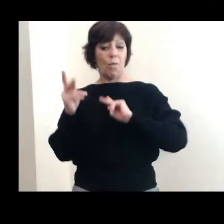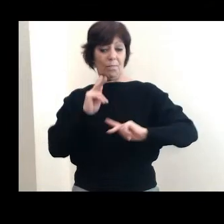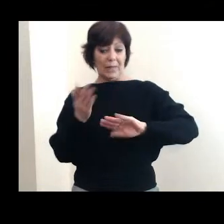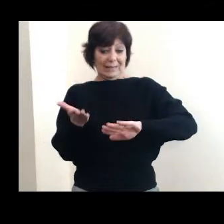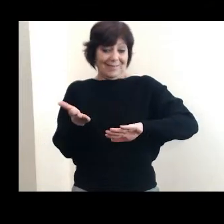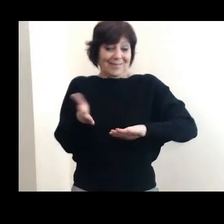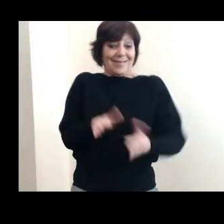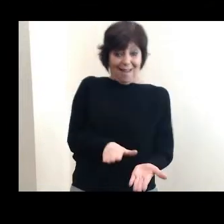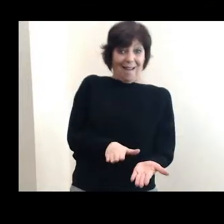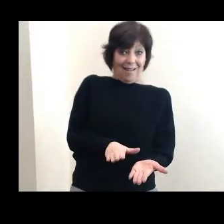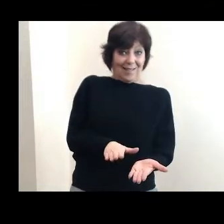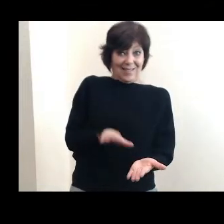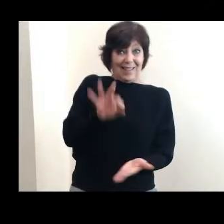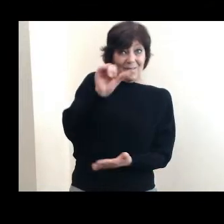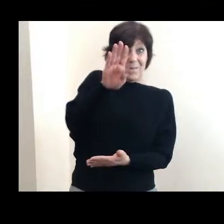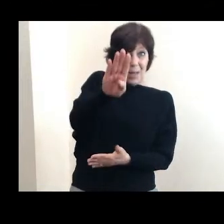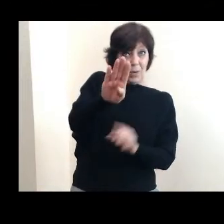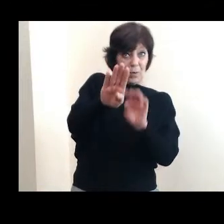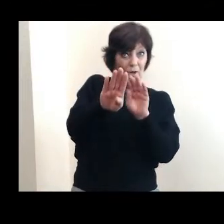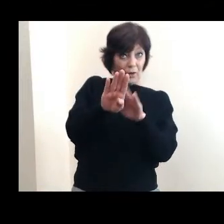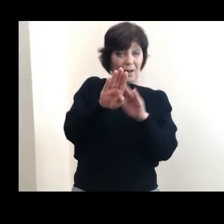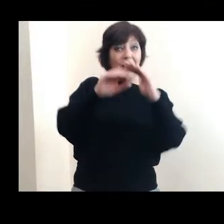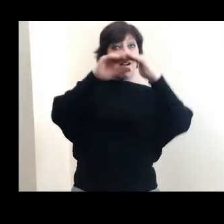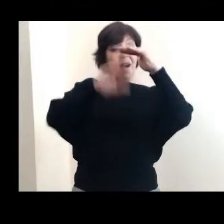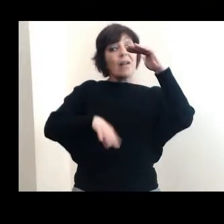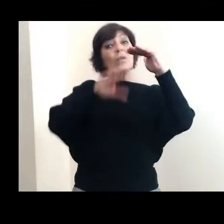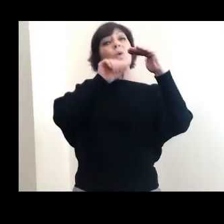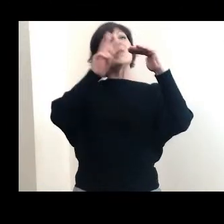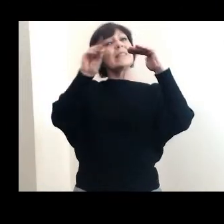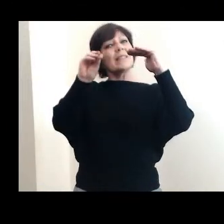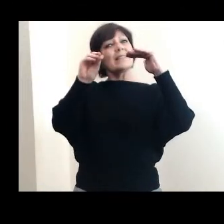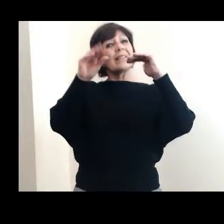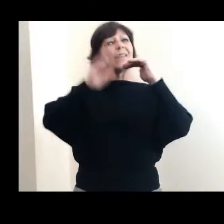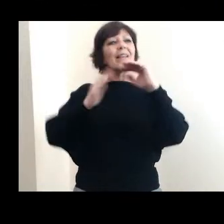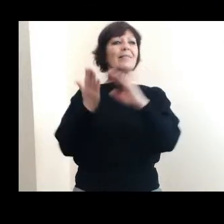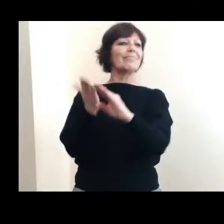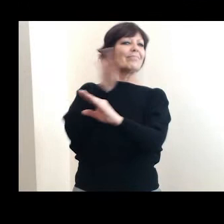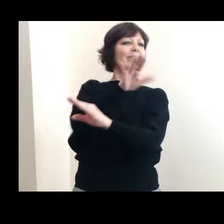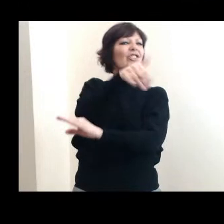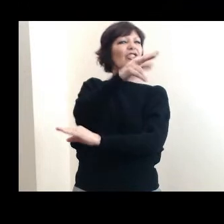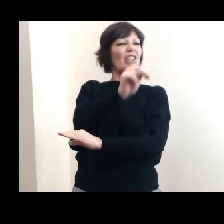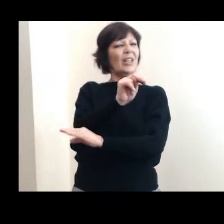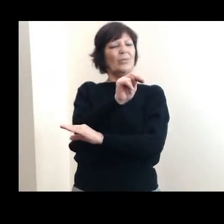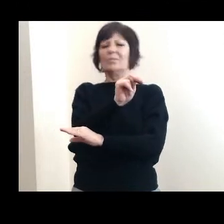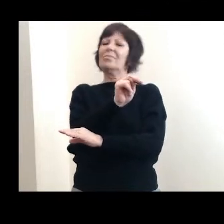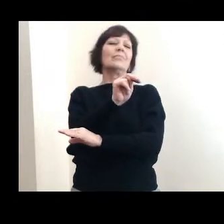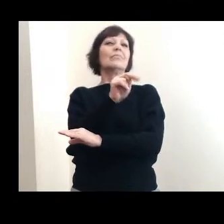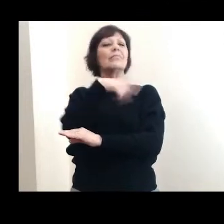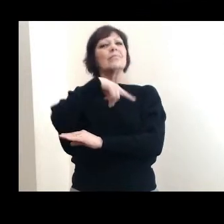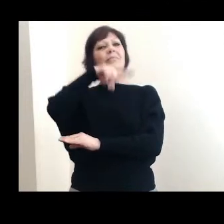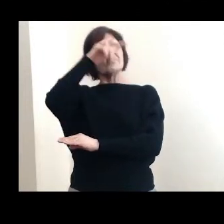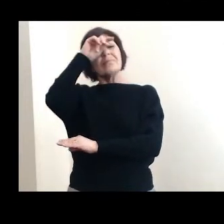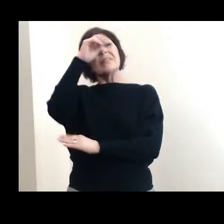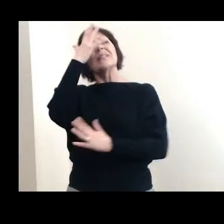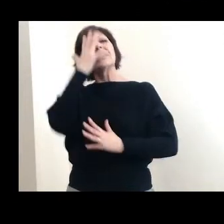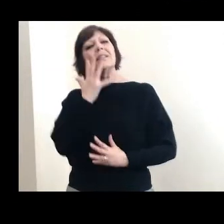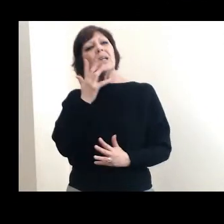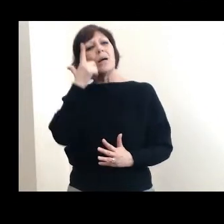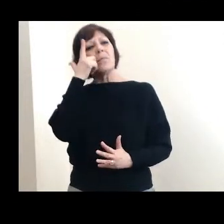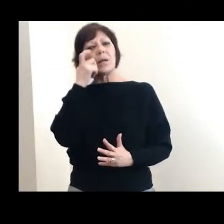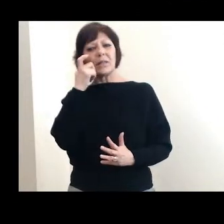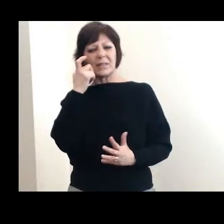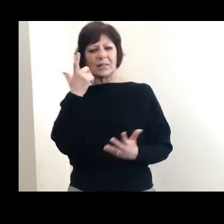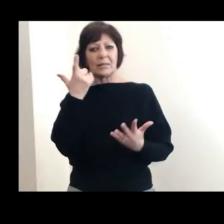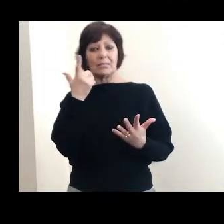die in February under the age of 60 than we had in January. And this is really sad because these are all in all